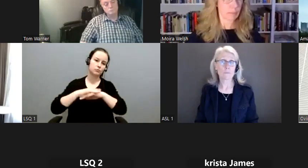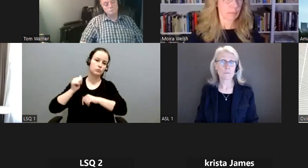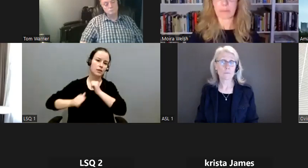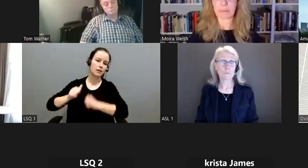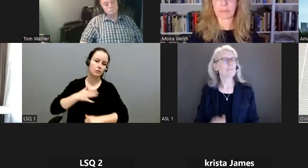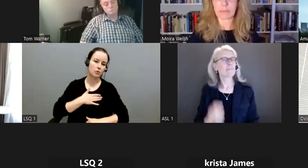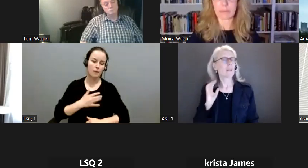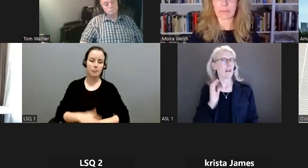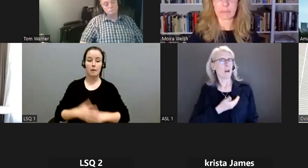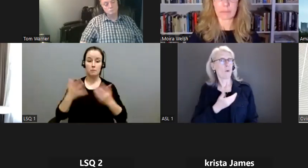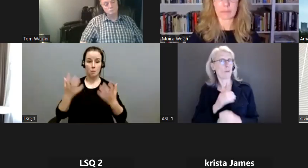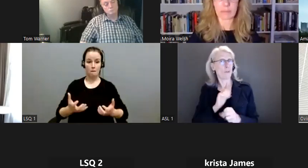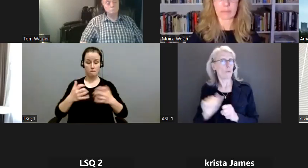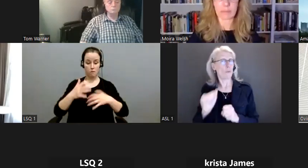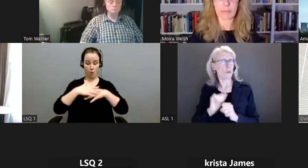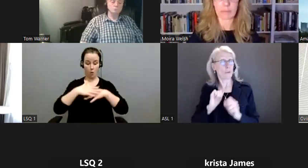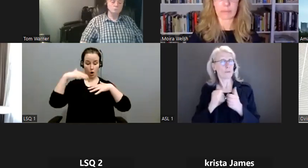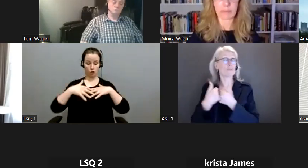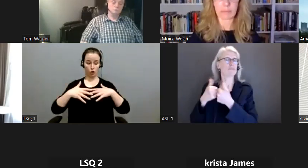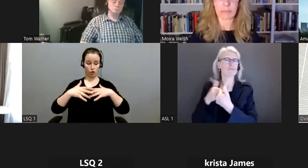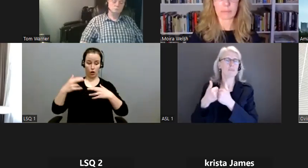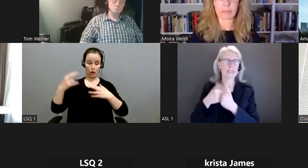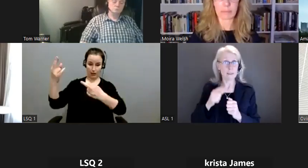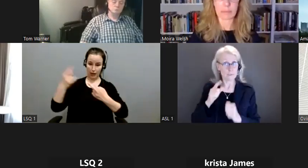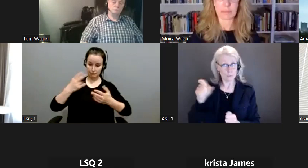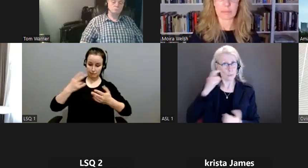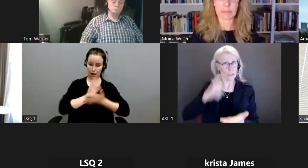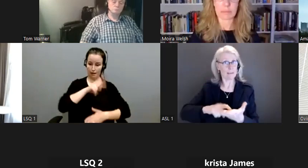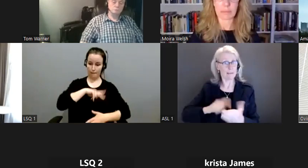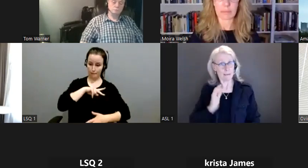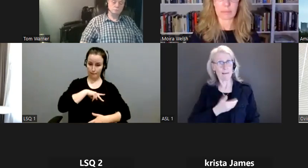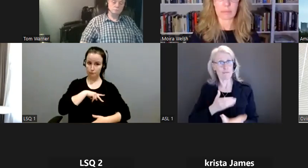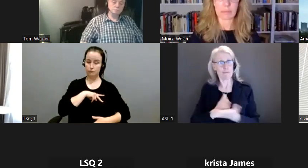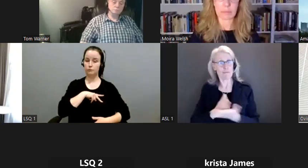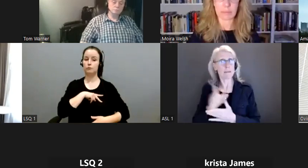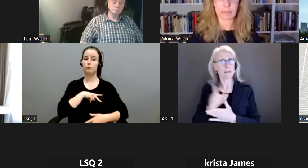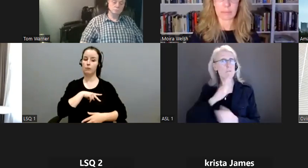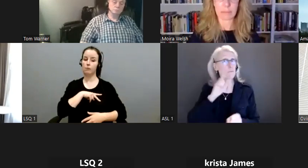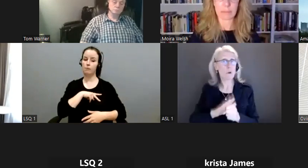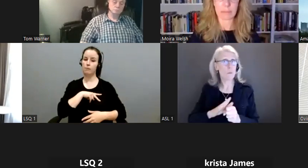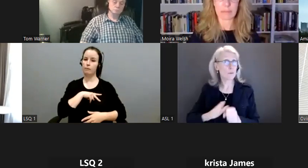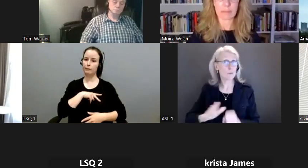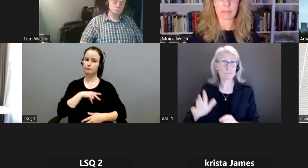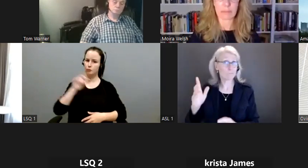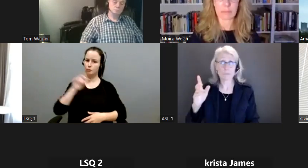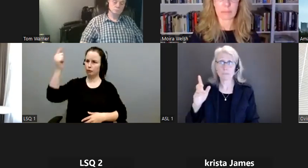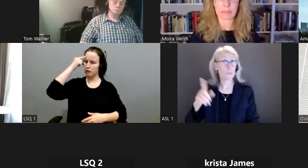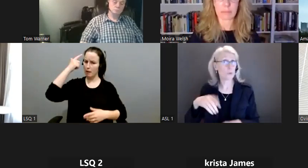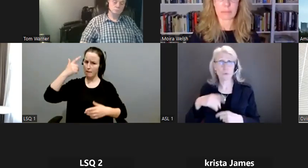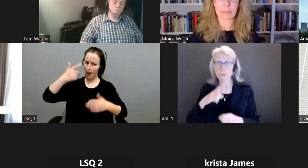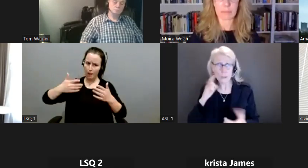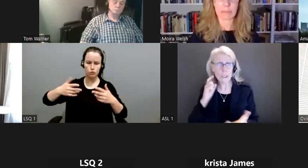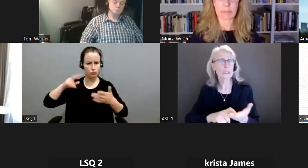people, and even the rights that they promised to provide to nations, rights